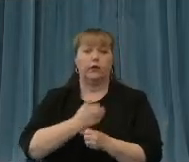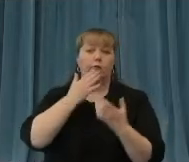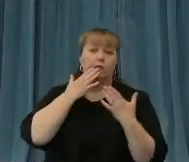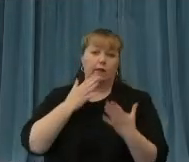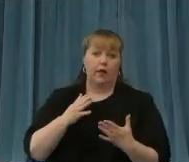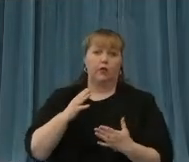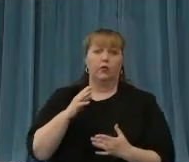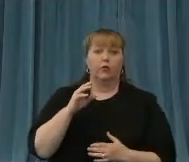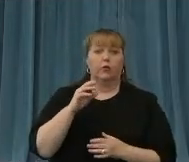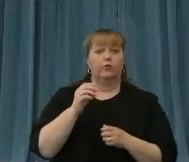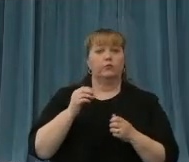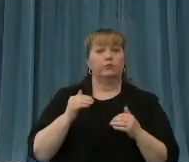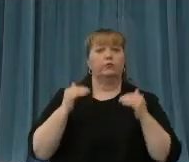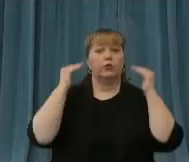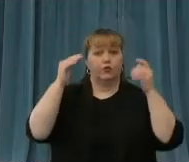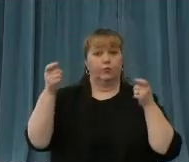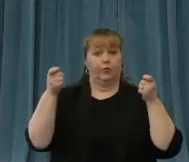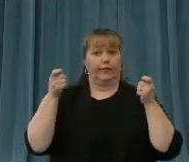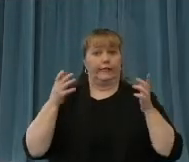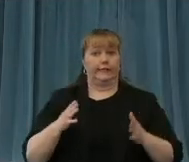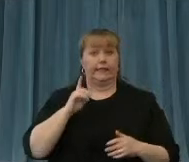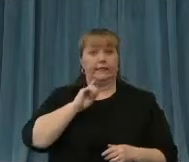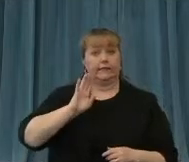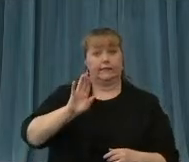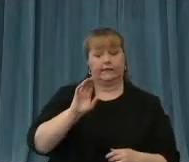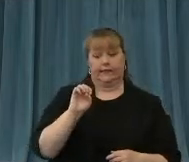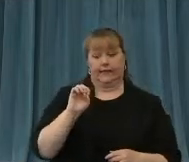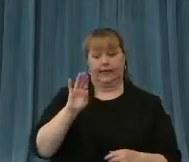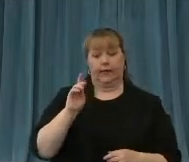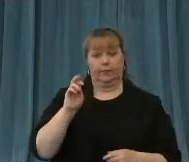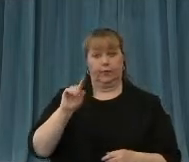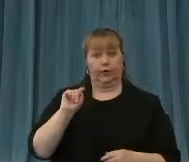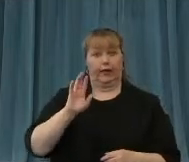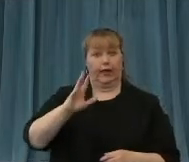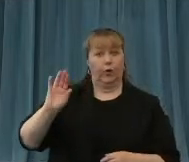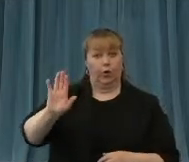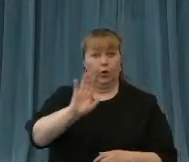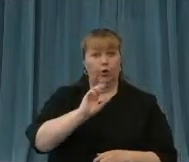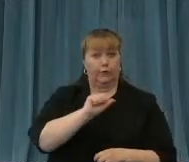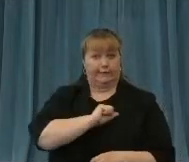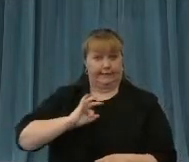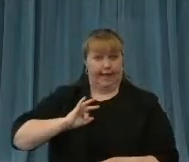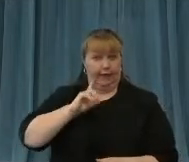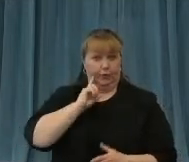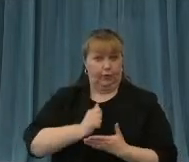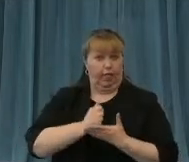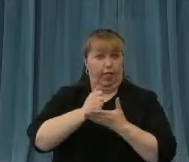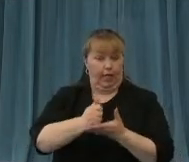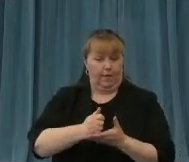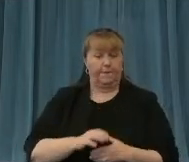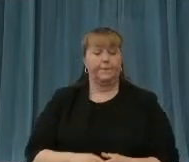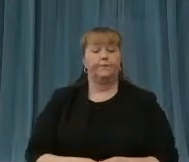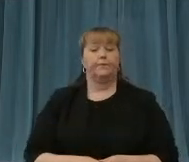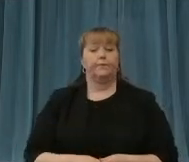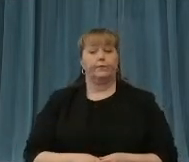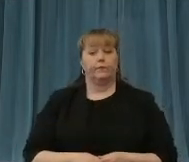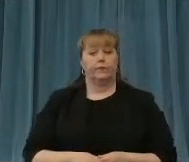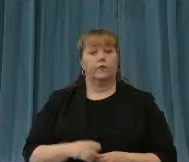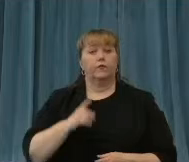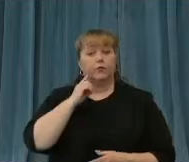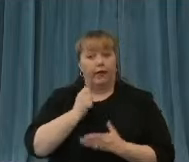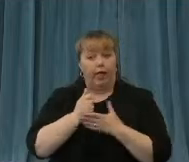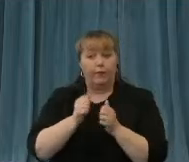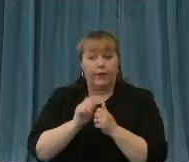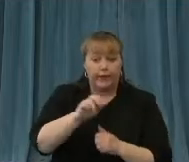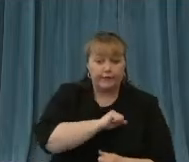ongoing leadership and in coordination with our superintendents to provide innovative resources for our students, educators,